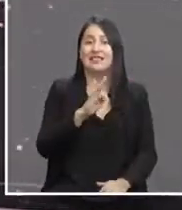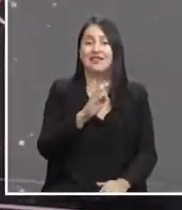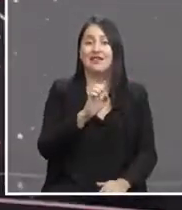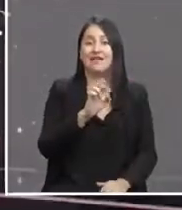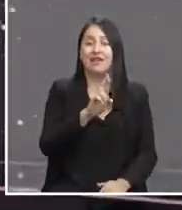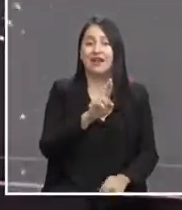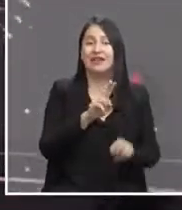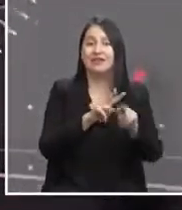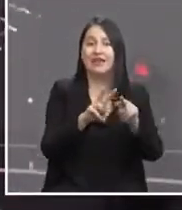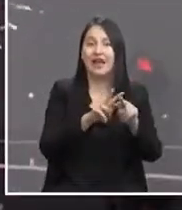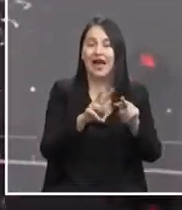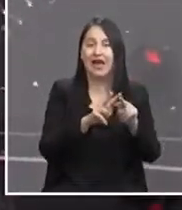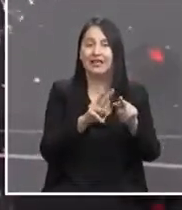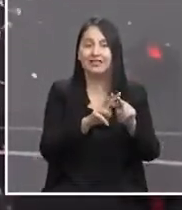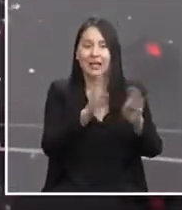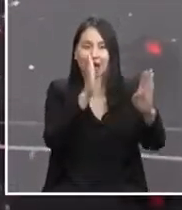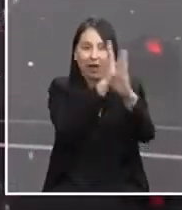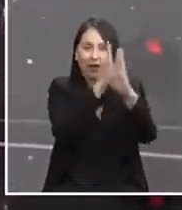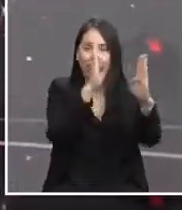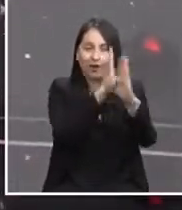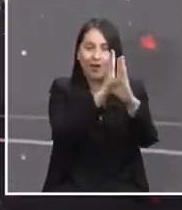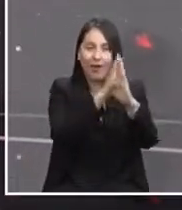data.